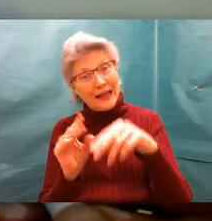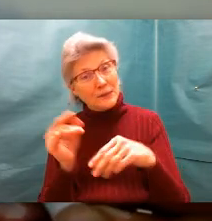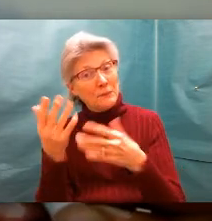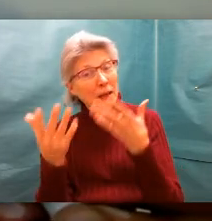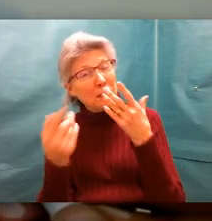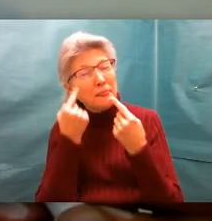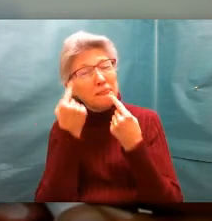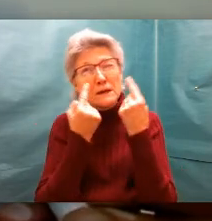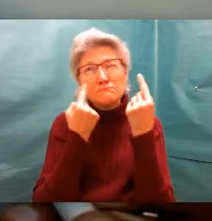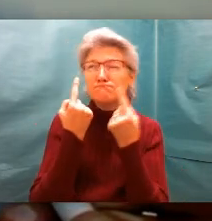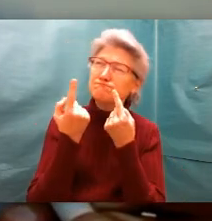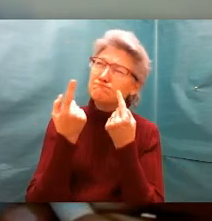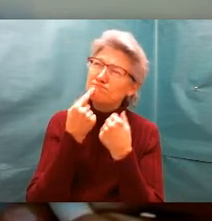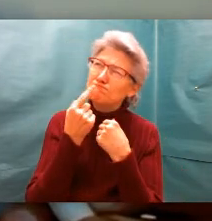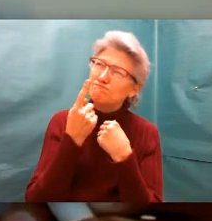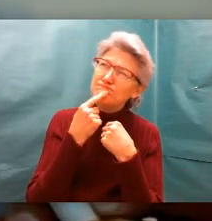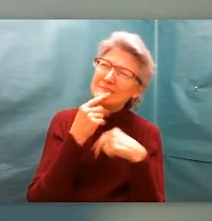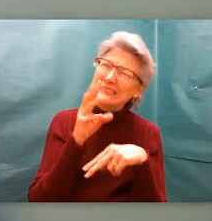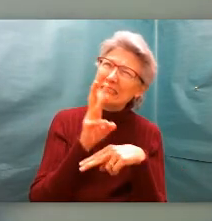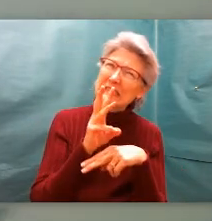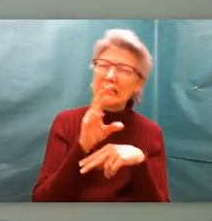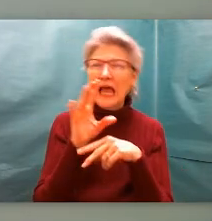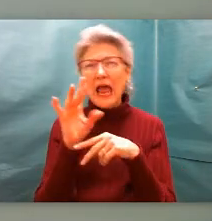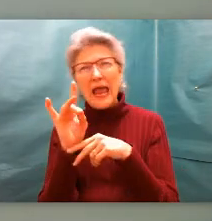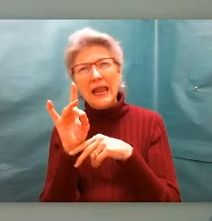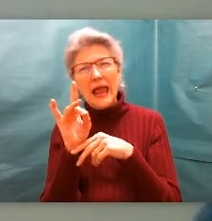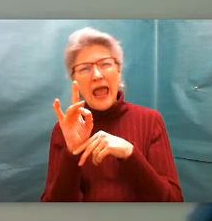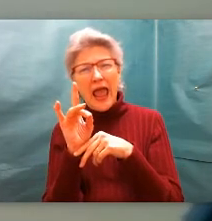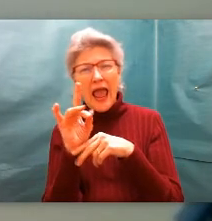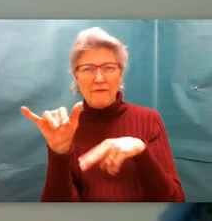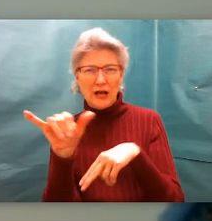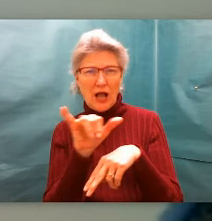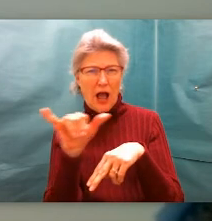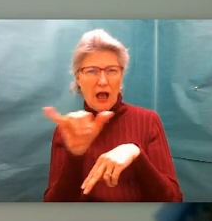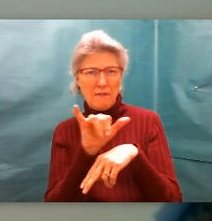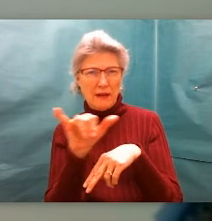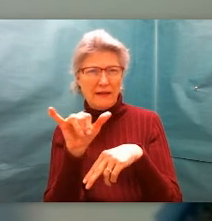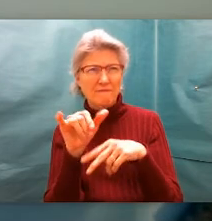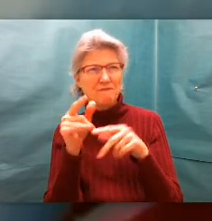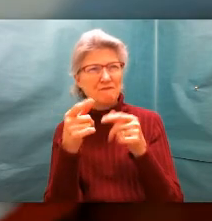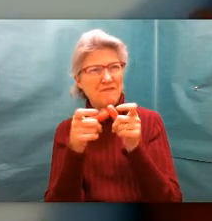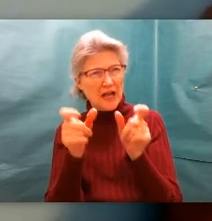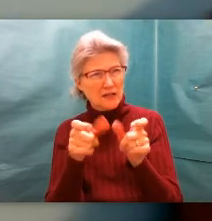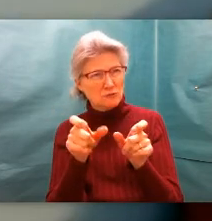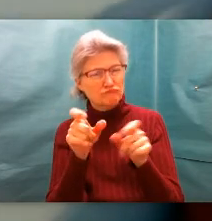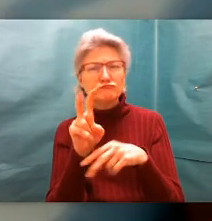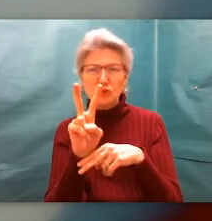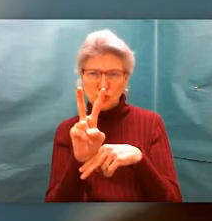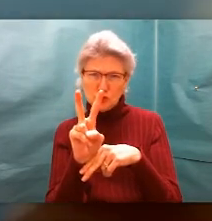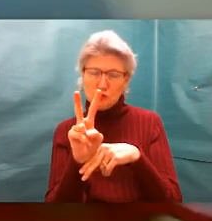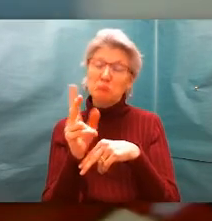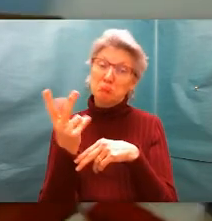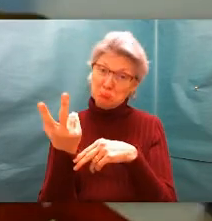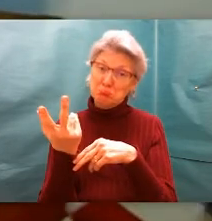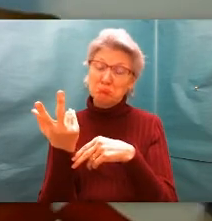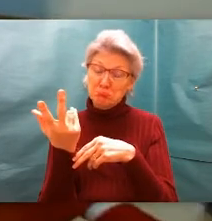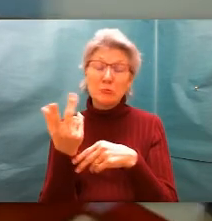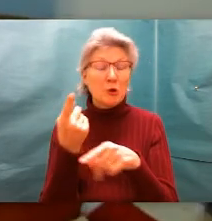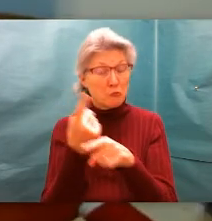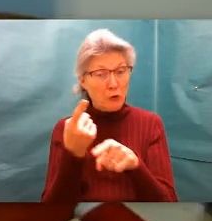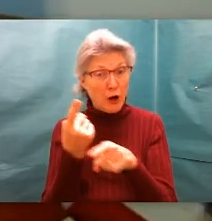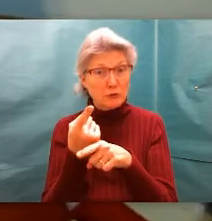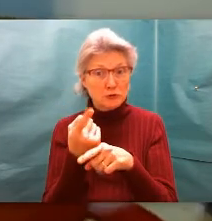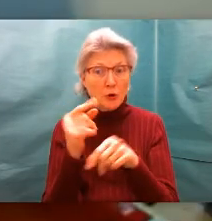be thinking that 6 and 8 have a common factor, which is 2, and you are absolutely correct if you're thinking that. So